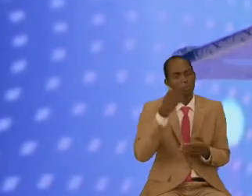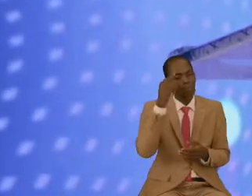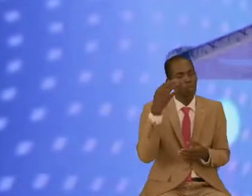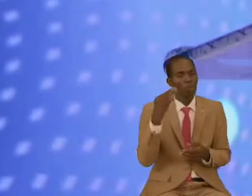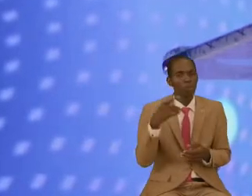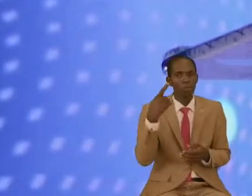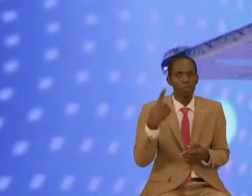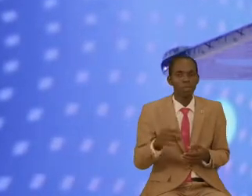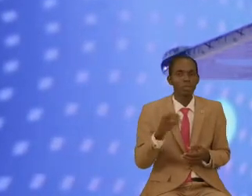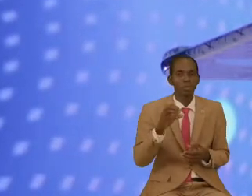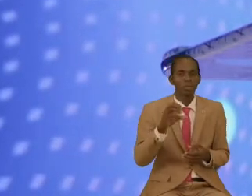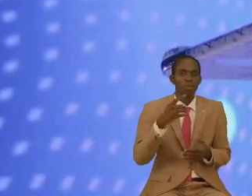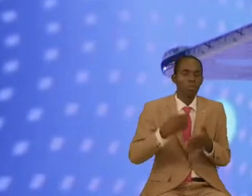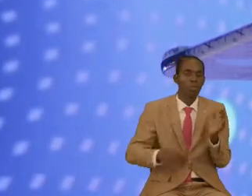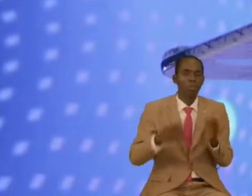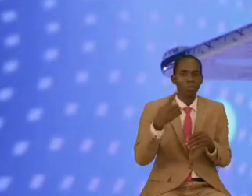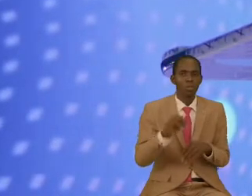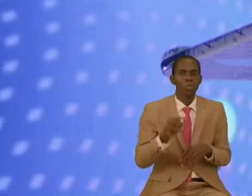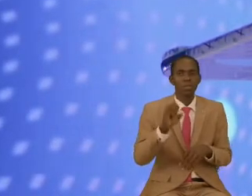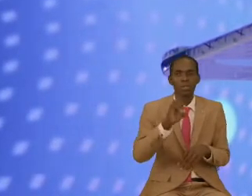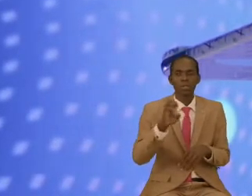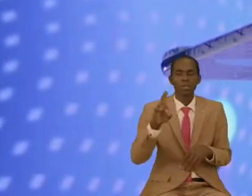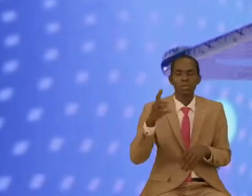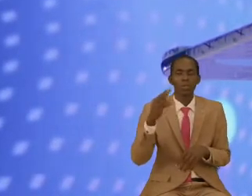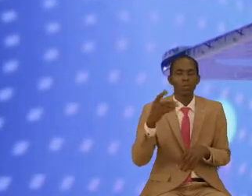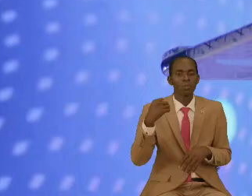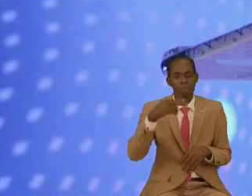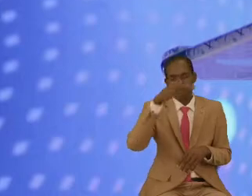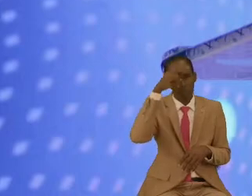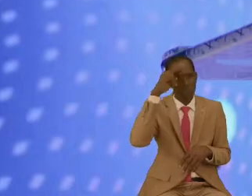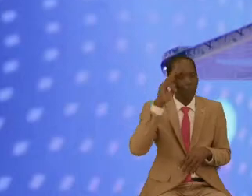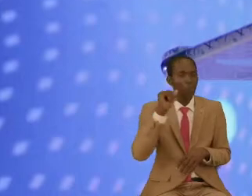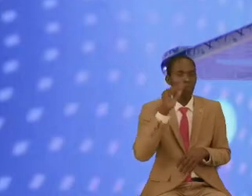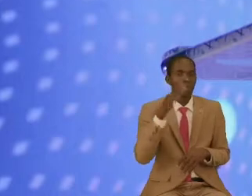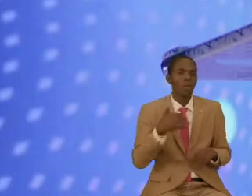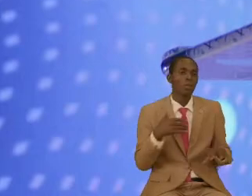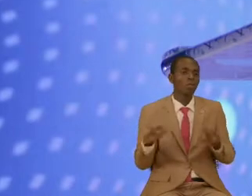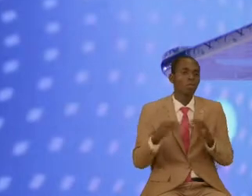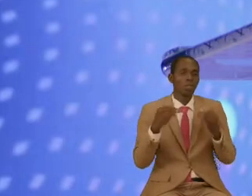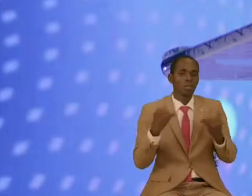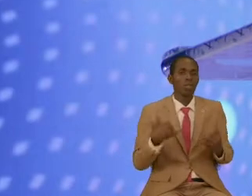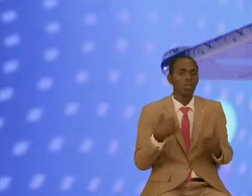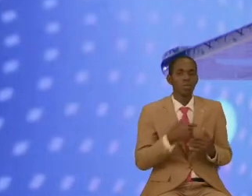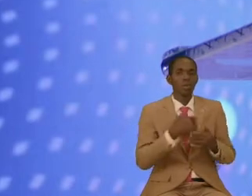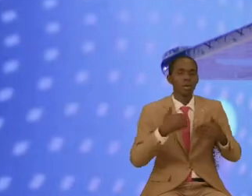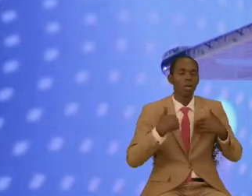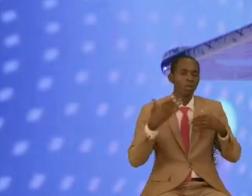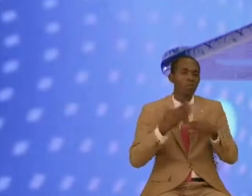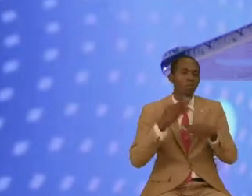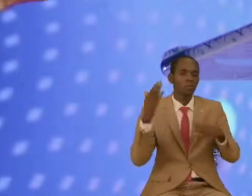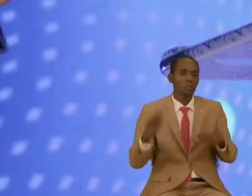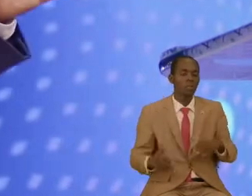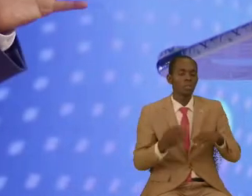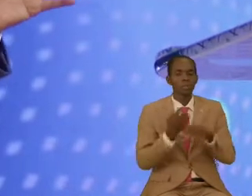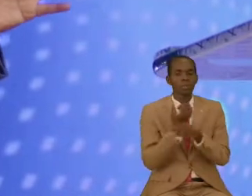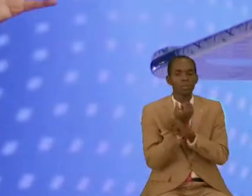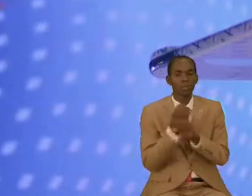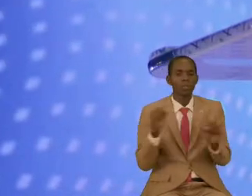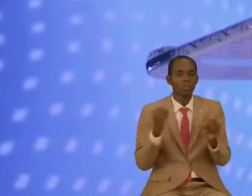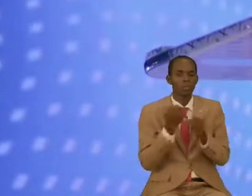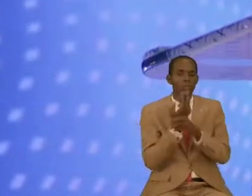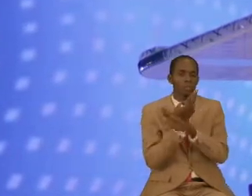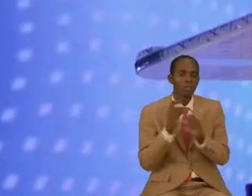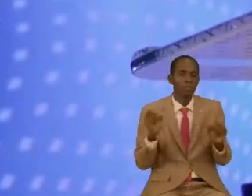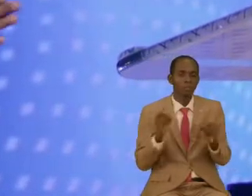virgin has done. And now we have salvation, we have redemption, we have total change of life, we become new